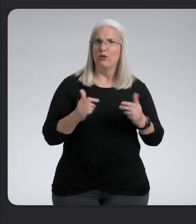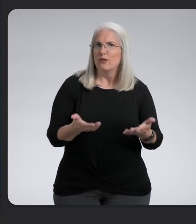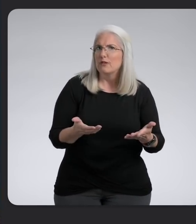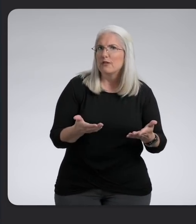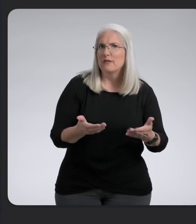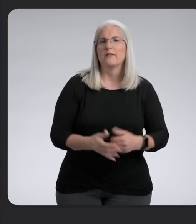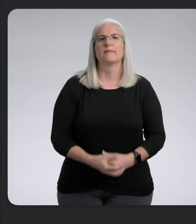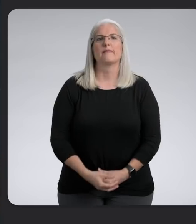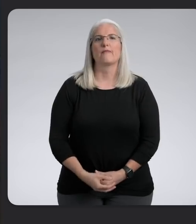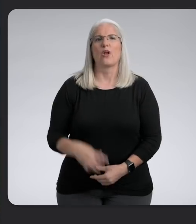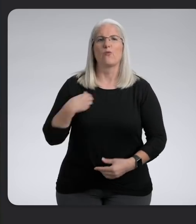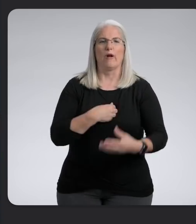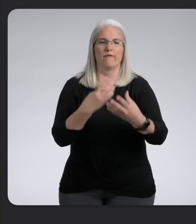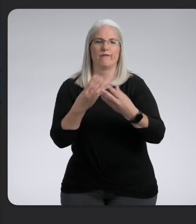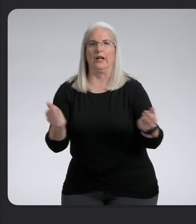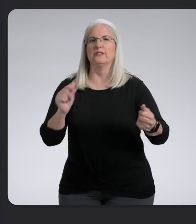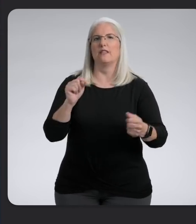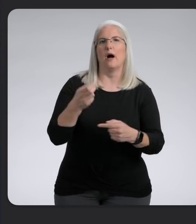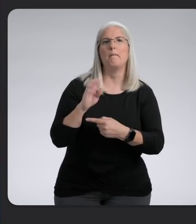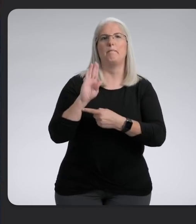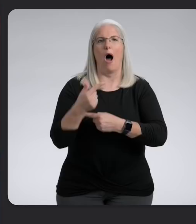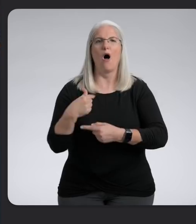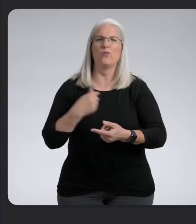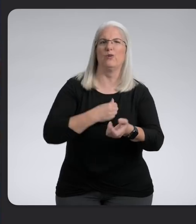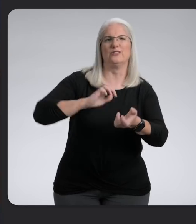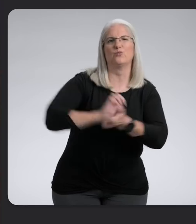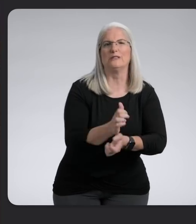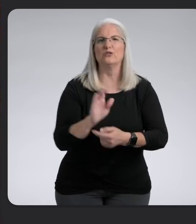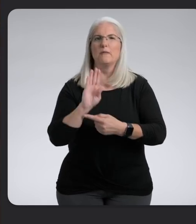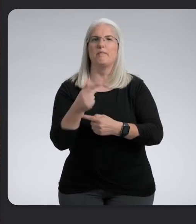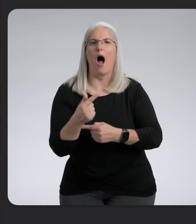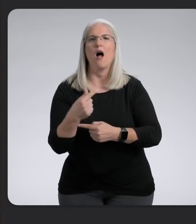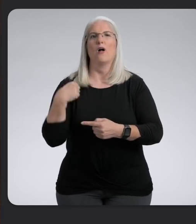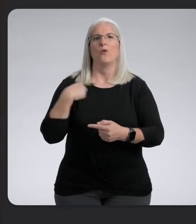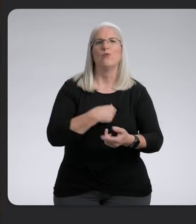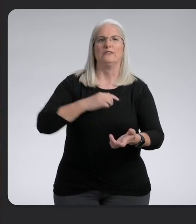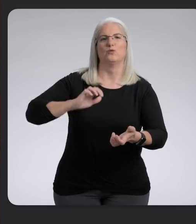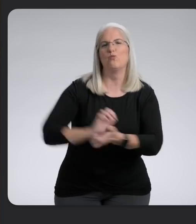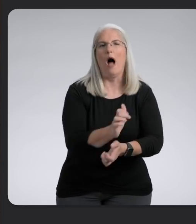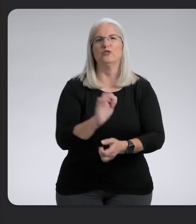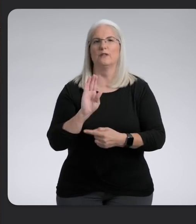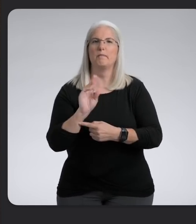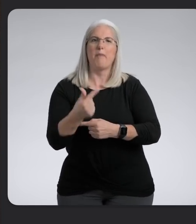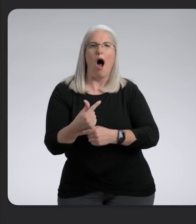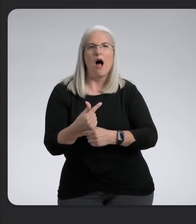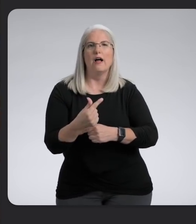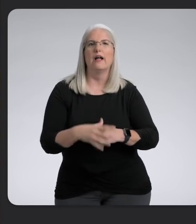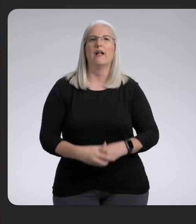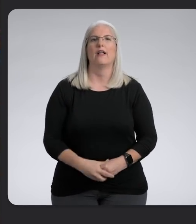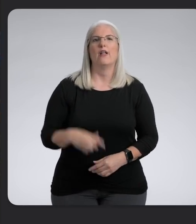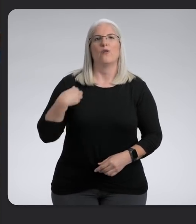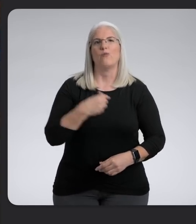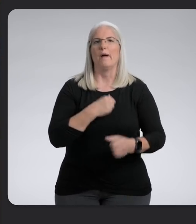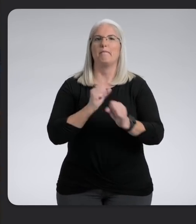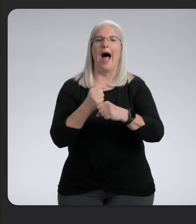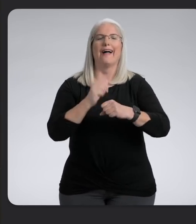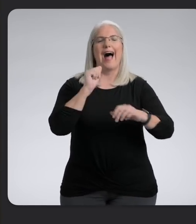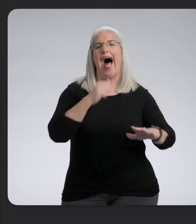We fixed the bug! We crushed the bug! We squished the bug! We made